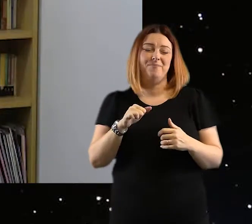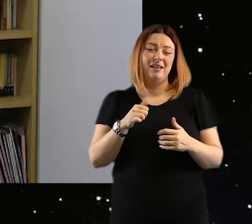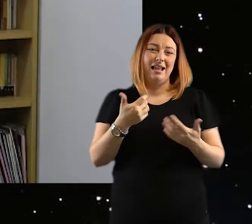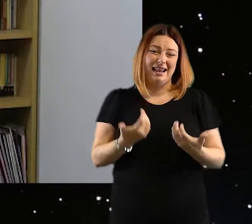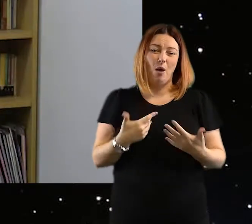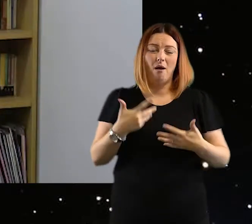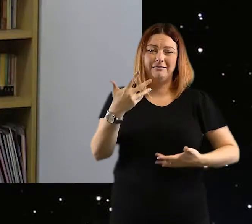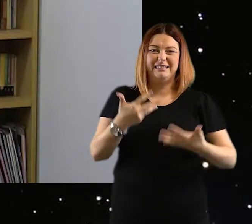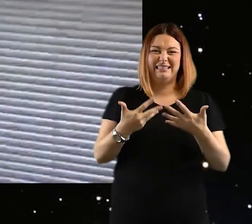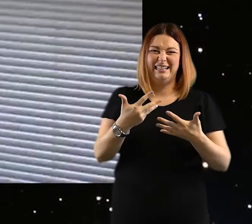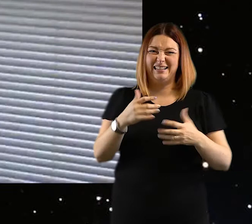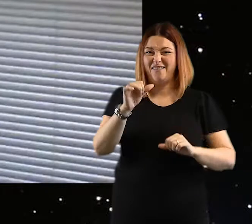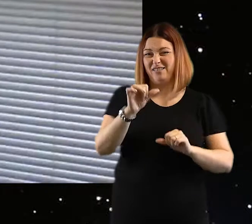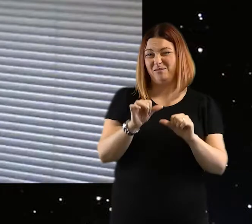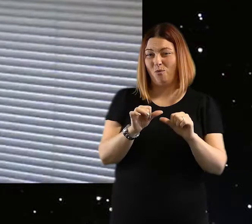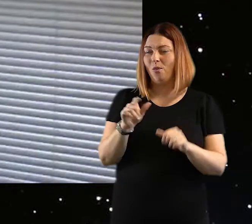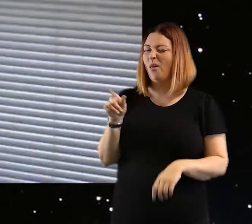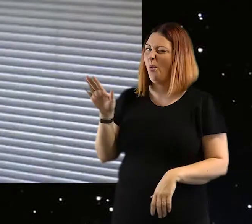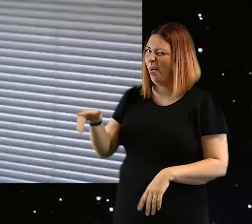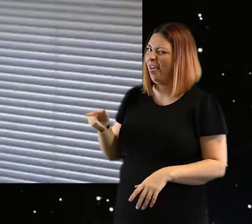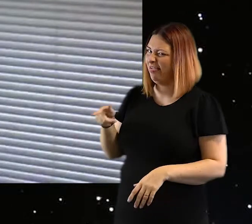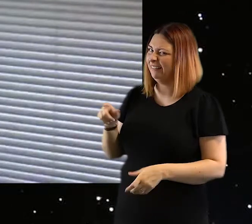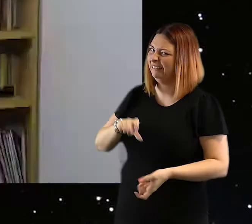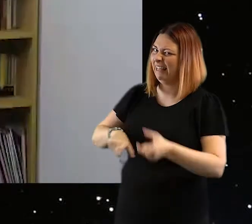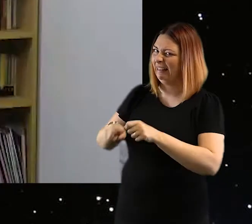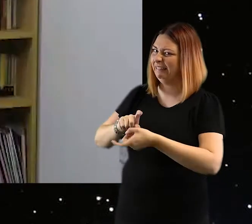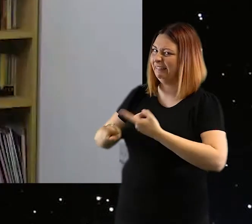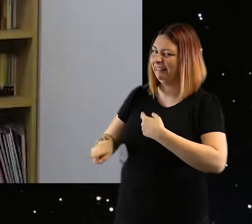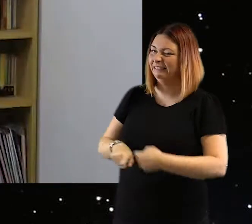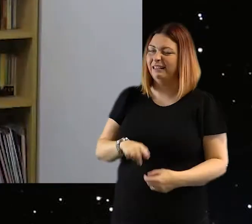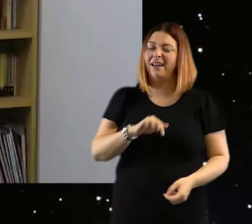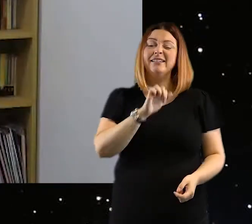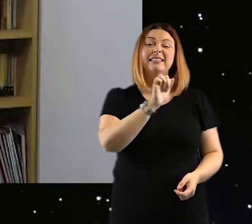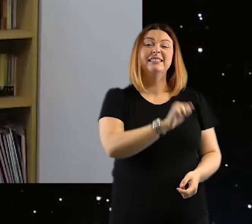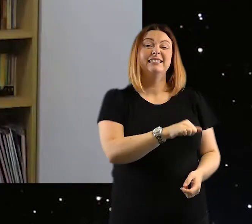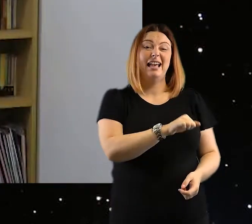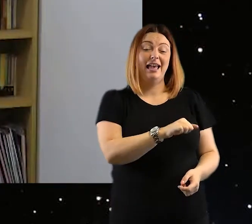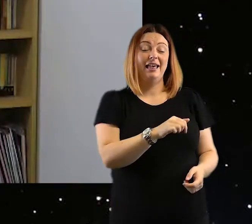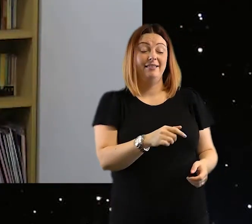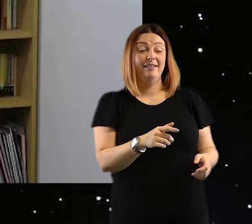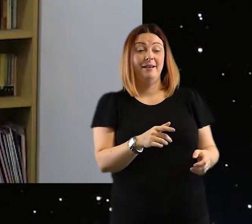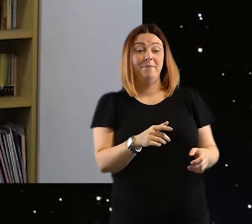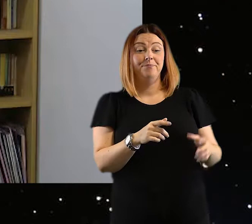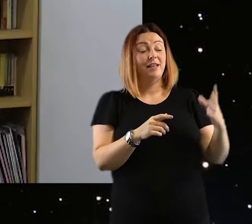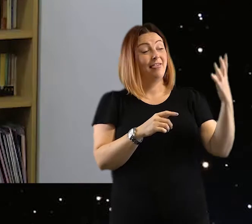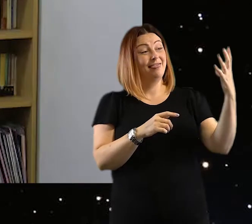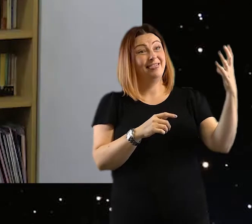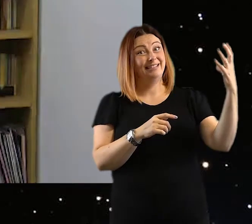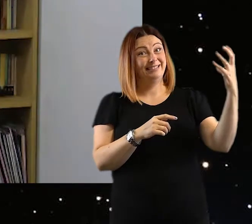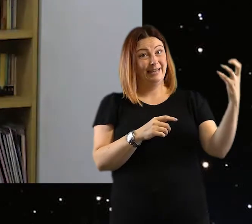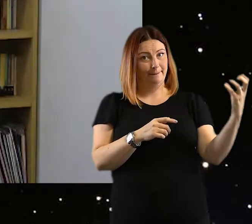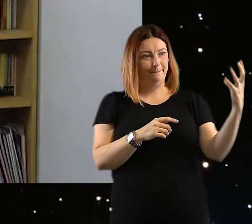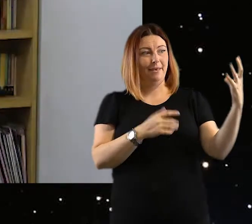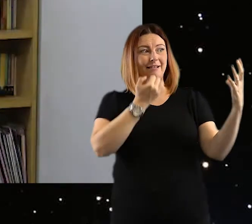statistics regime here. Yeah. Okay. Well, that's the scientists' answer. Yeah. I mean, the size of the dip, the sort